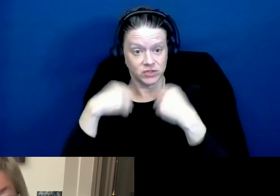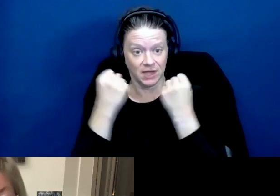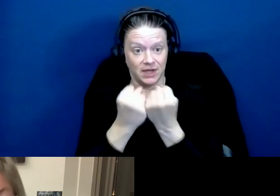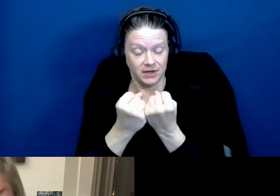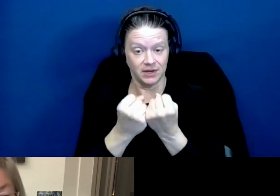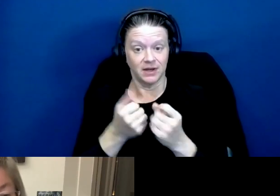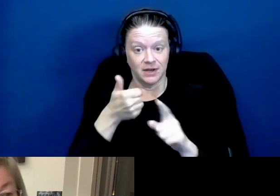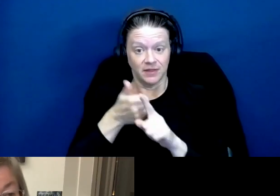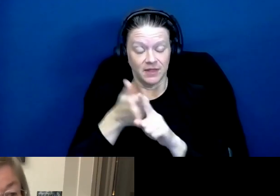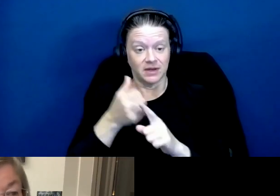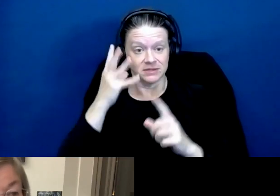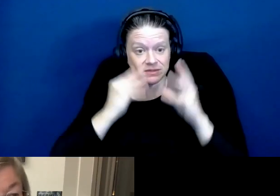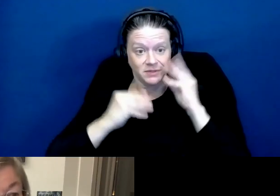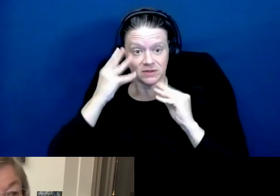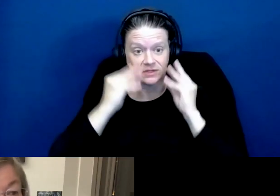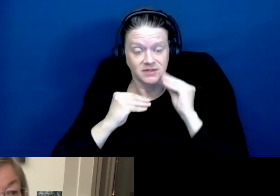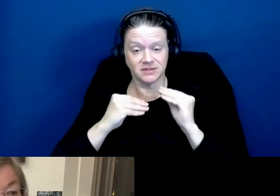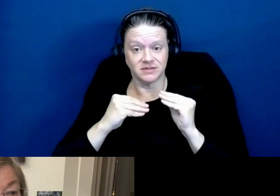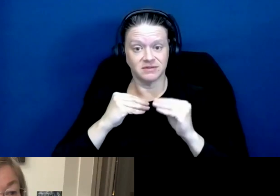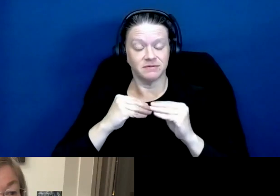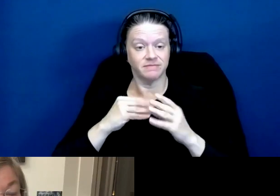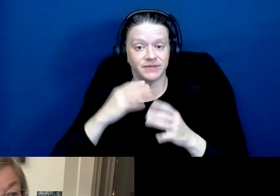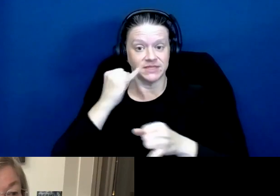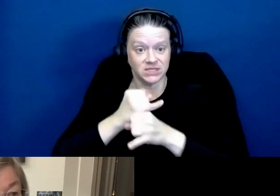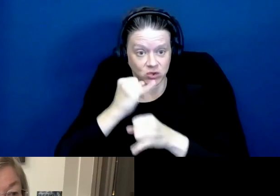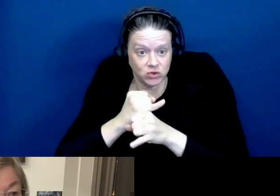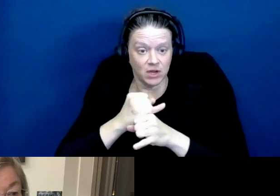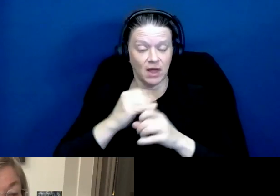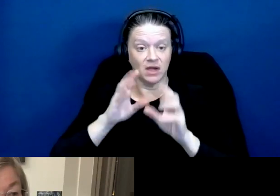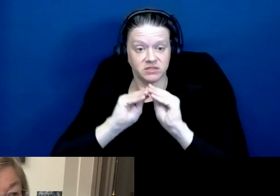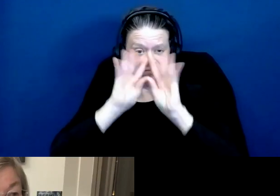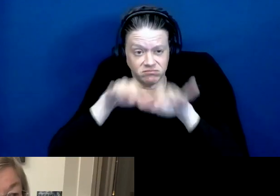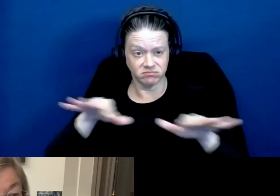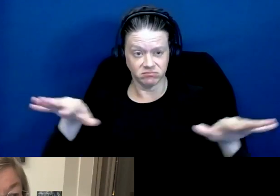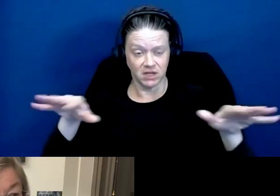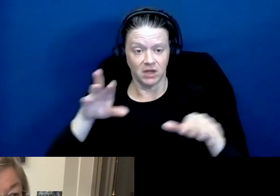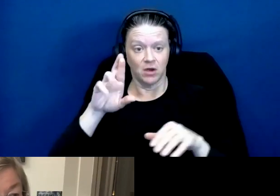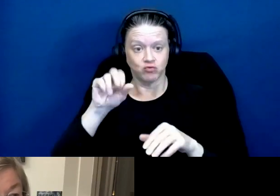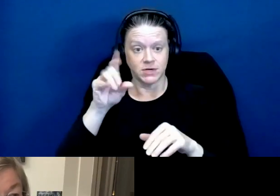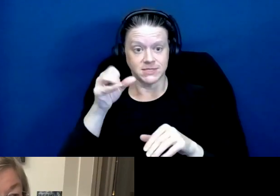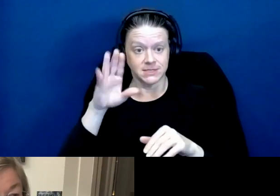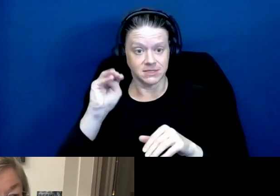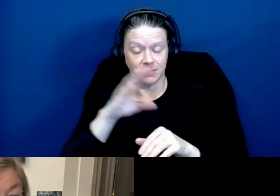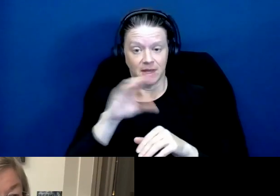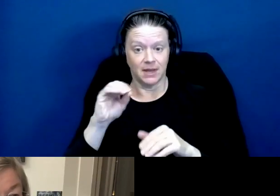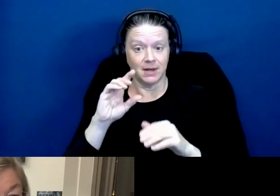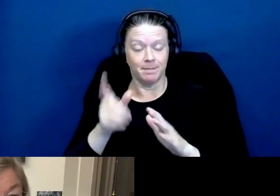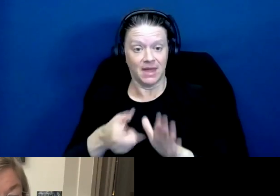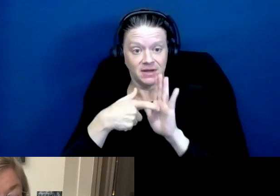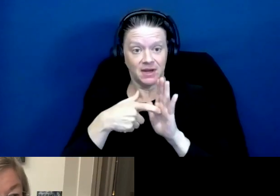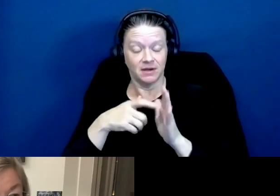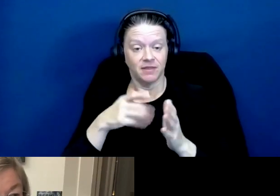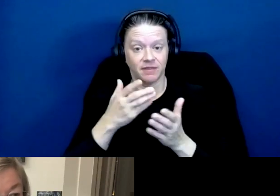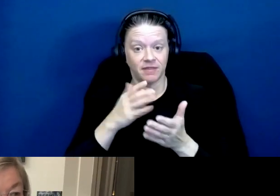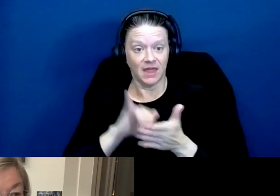that has experienced institutionalized racism, and mandates often being things that negatively